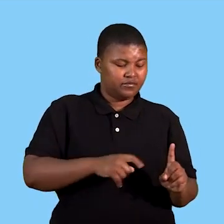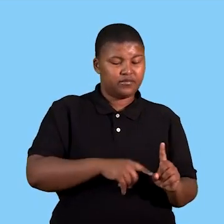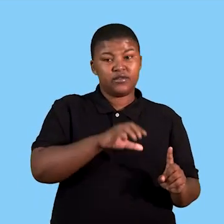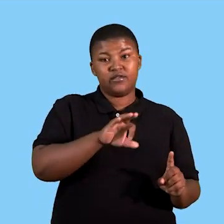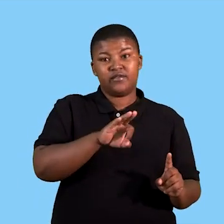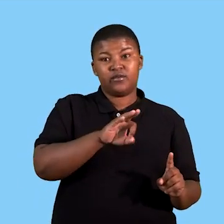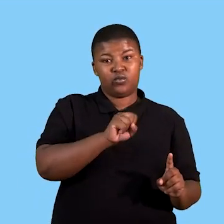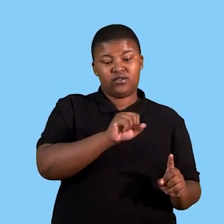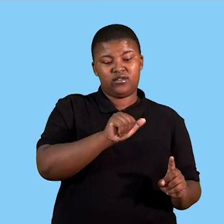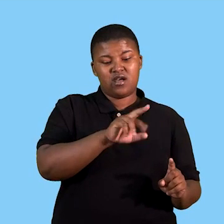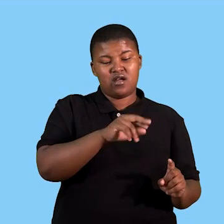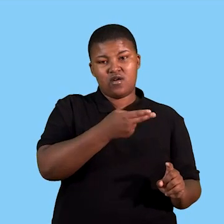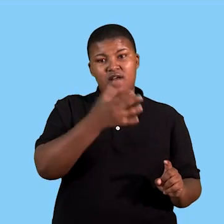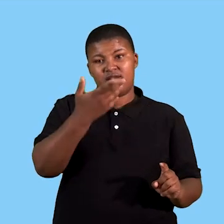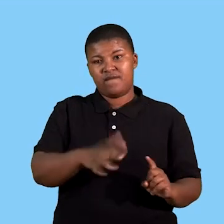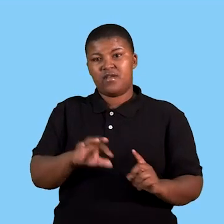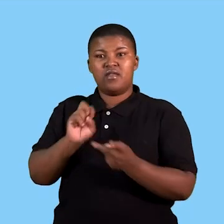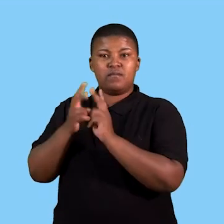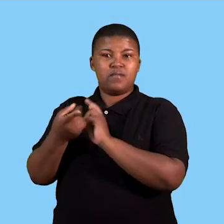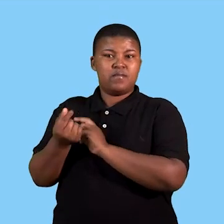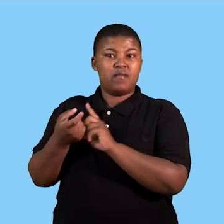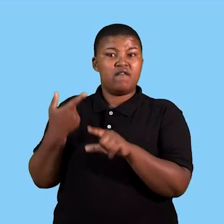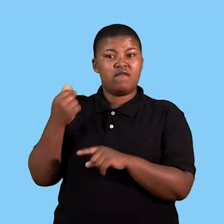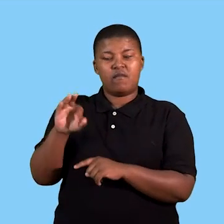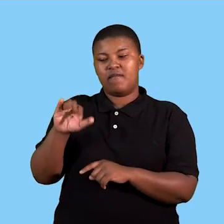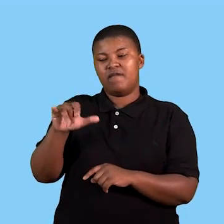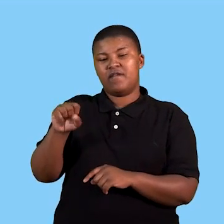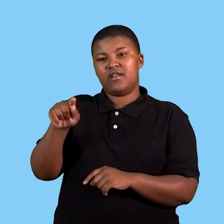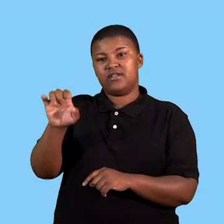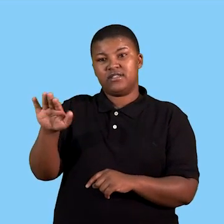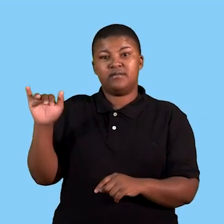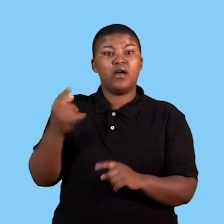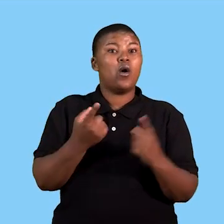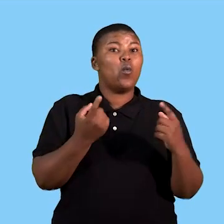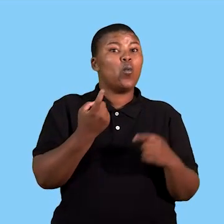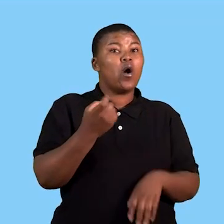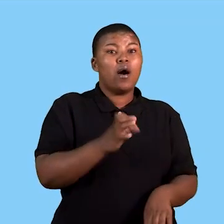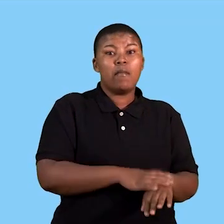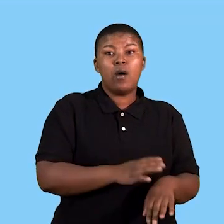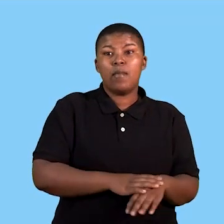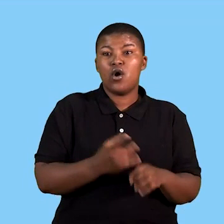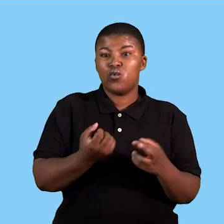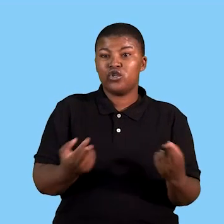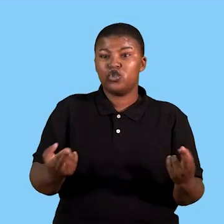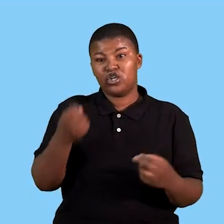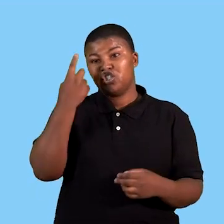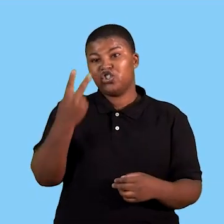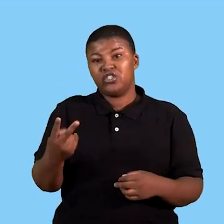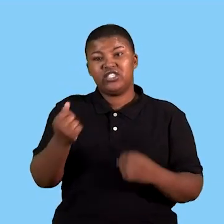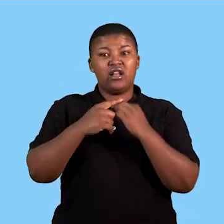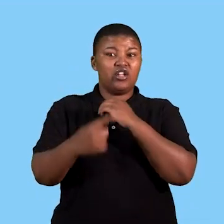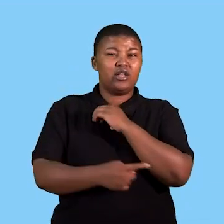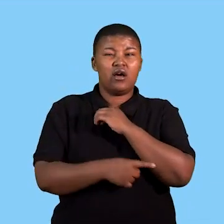Fast Bank to cover the cost of setting up her business. Then we need one more resource, and when we look at the